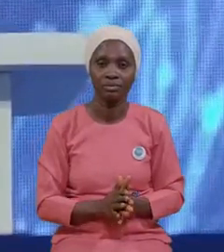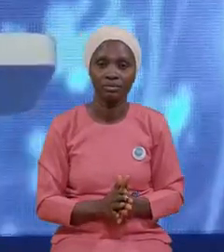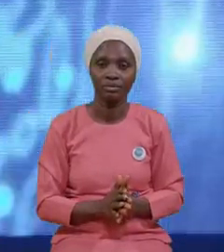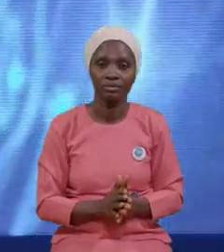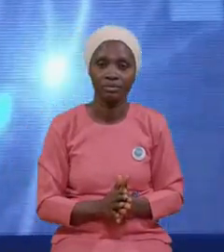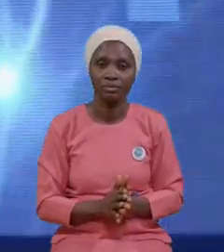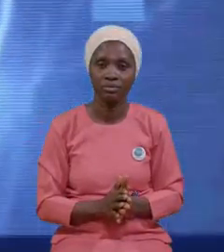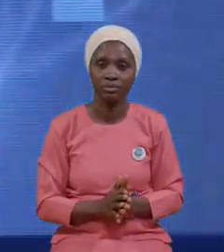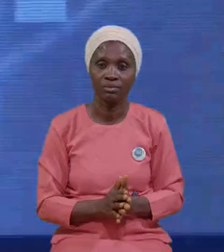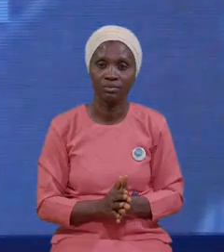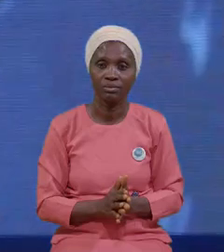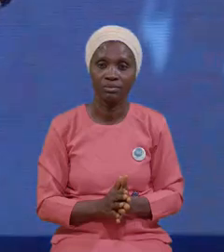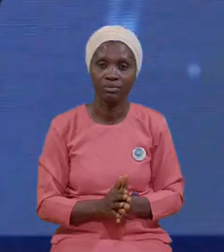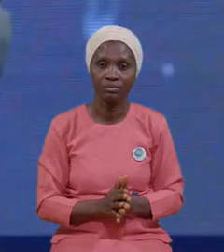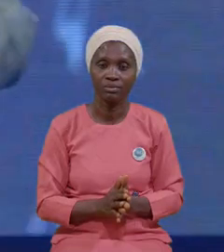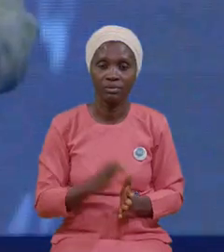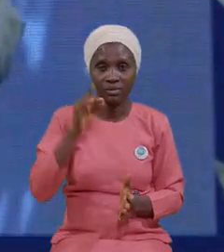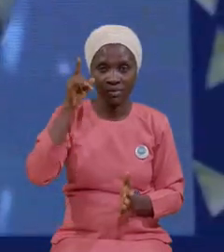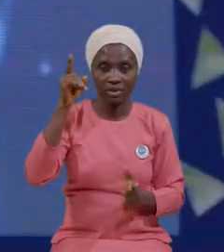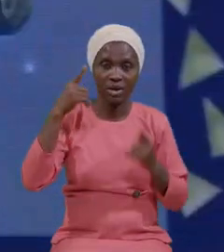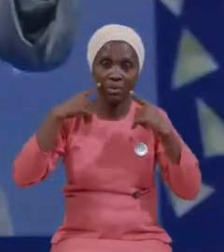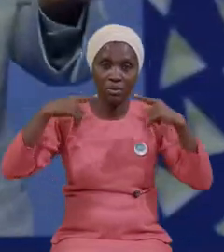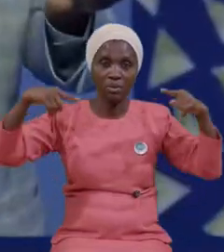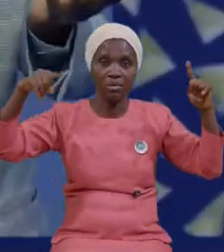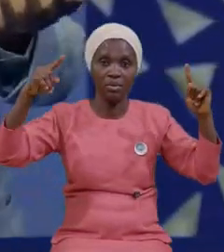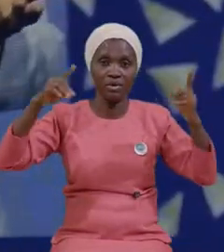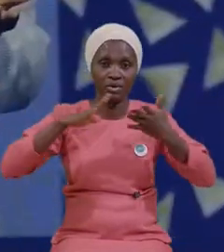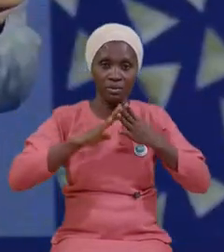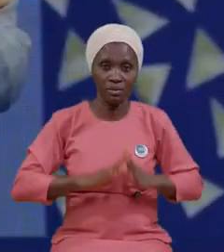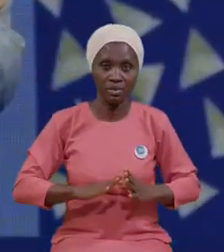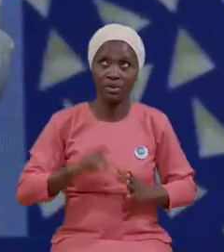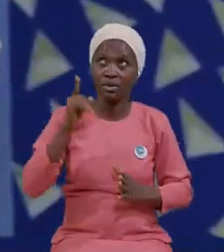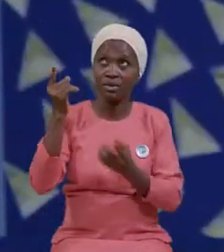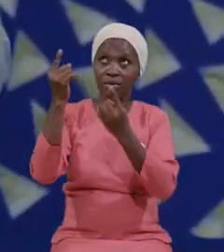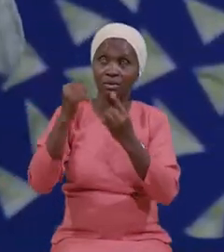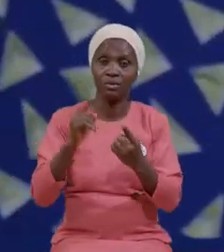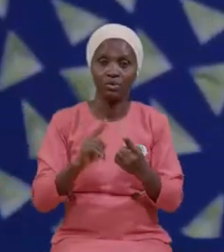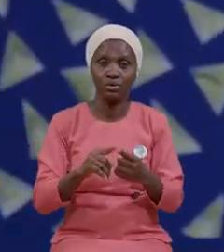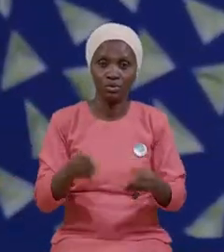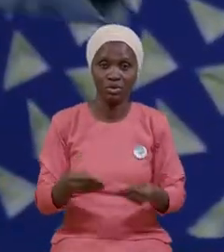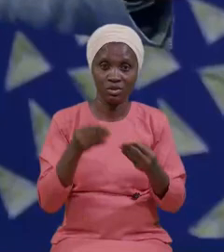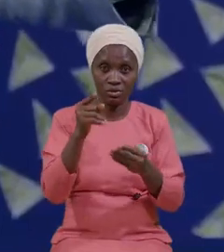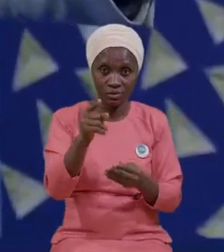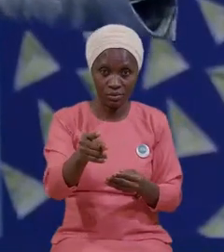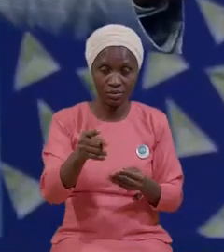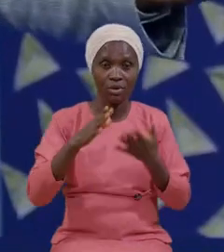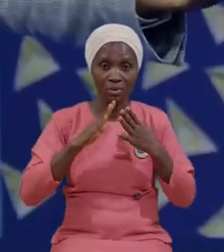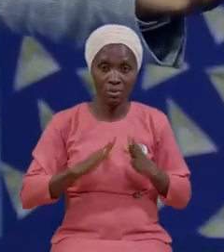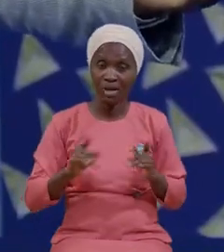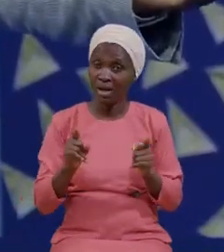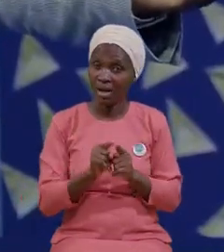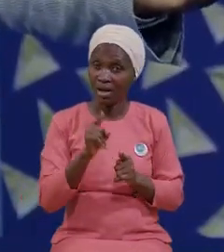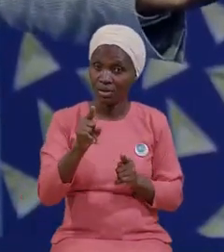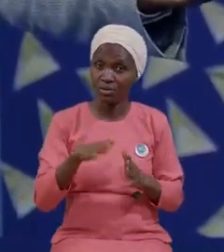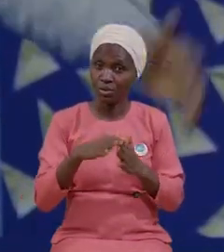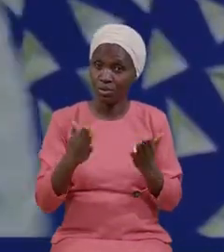He publishes peace. He comes to give you peace as you open your